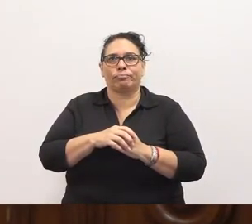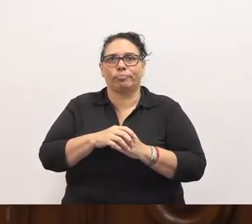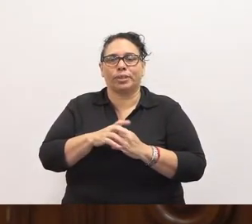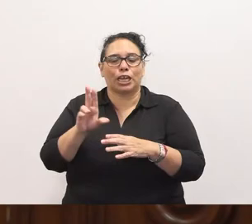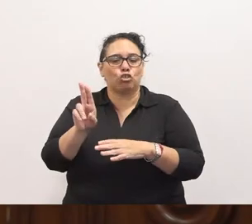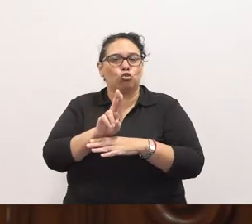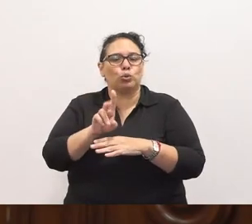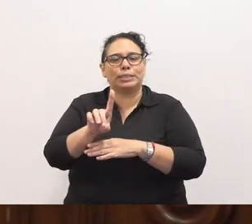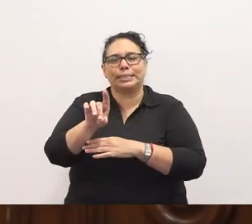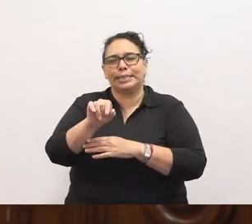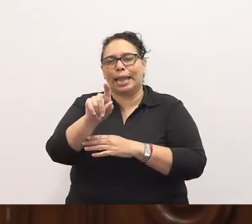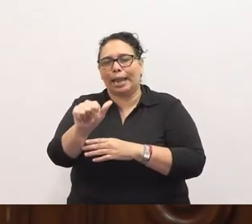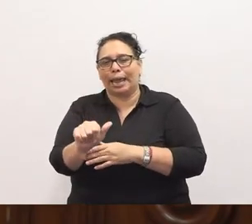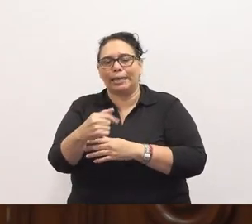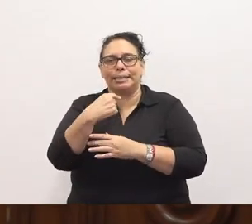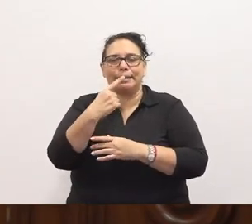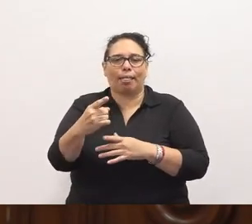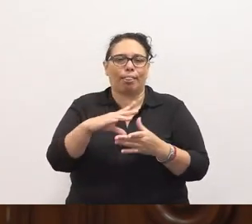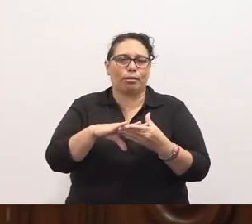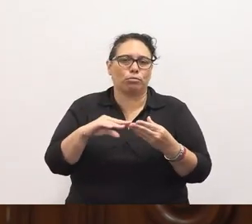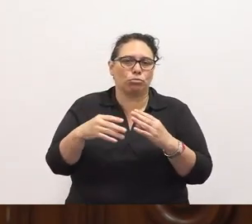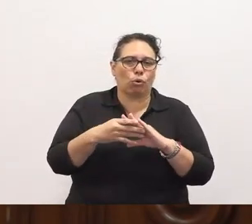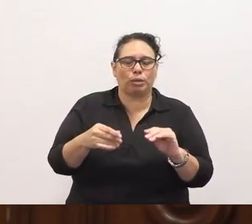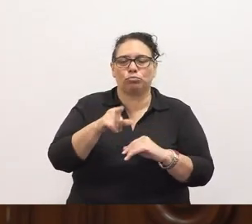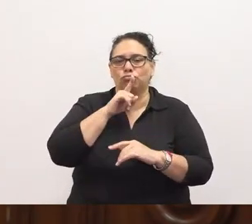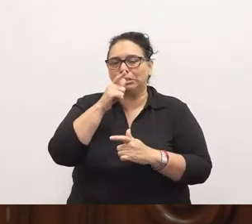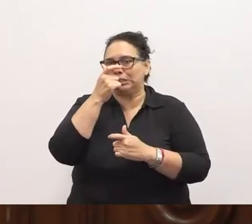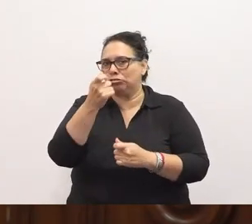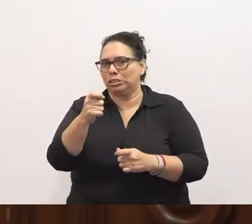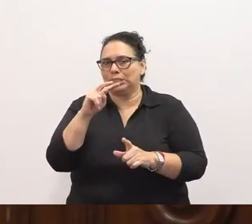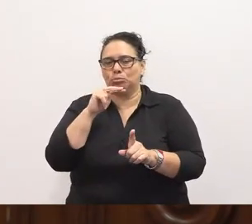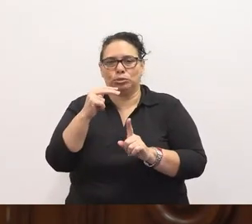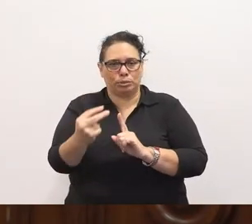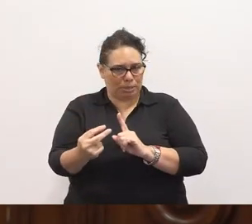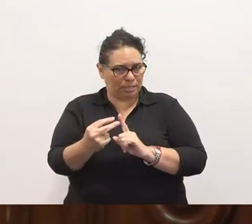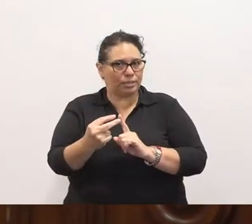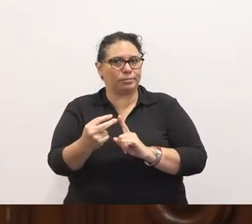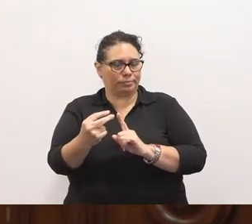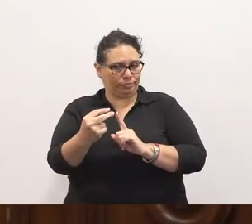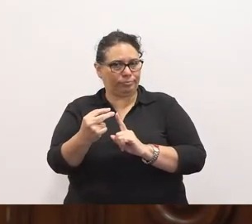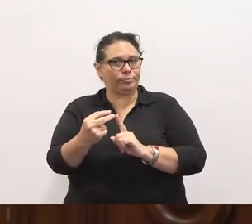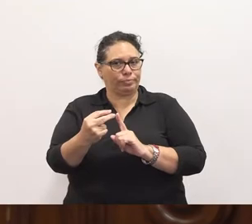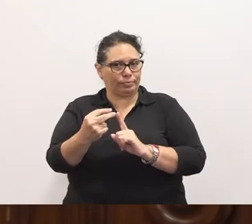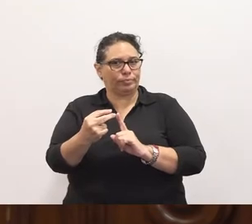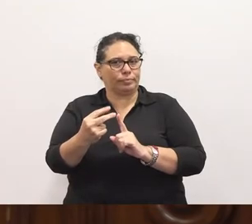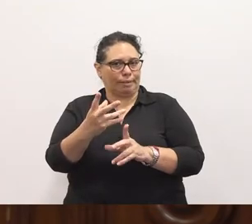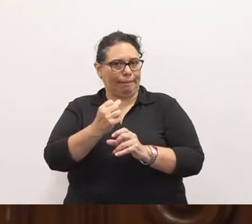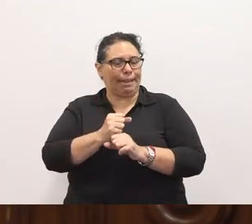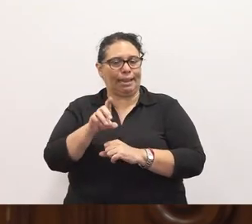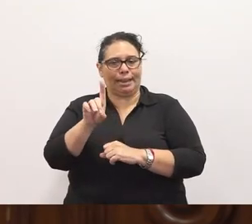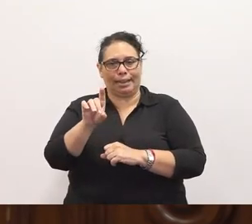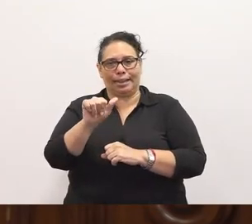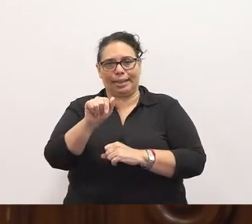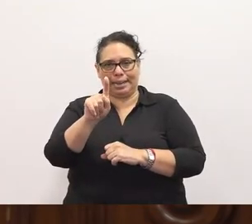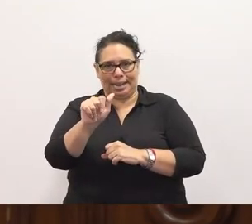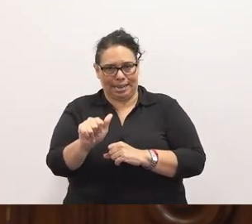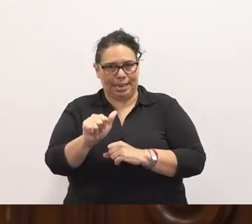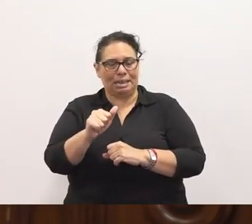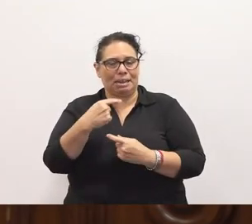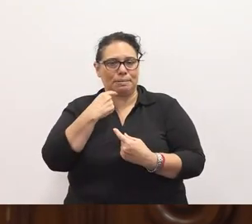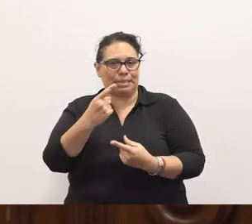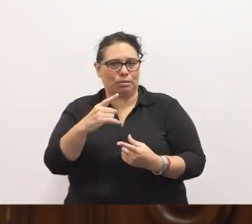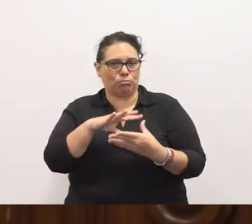use the data to tell a story. And I think that was a really interesting perspective on receiving data and how it tells a